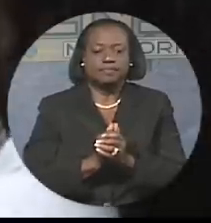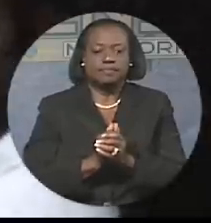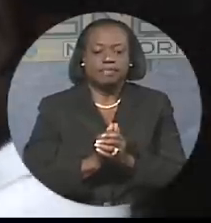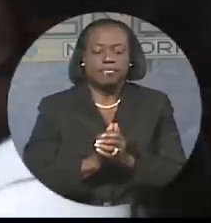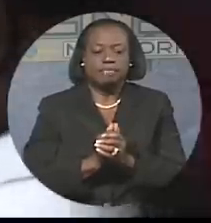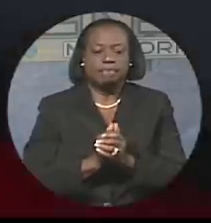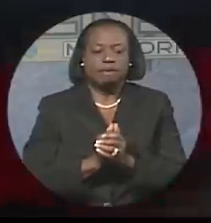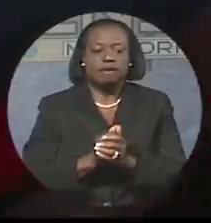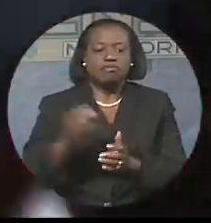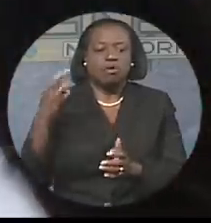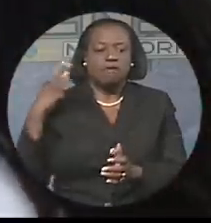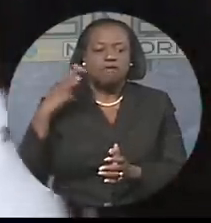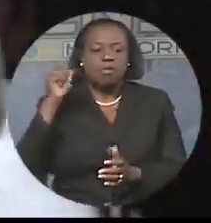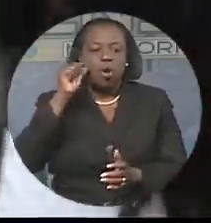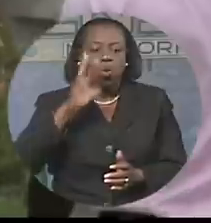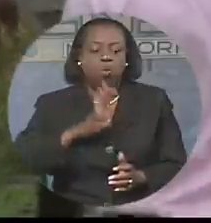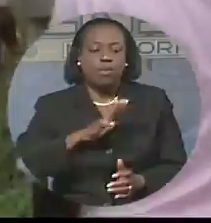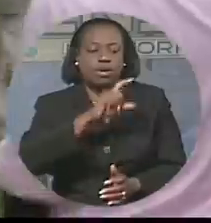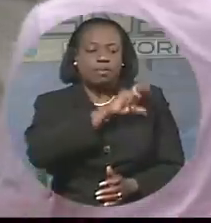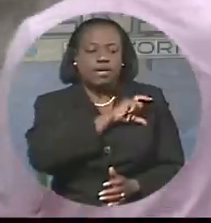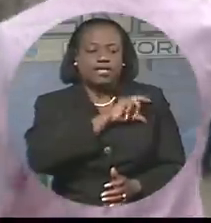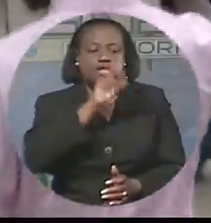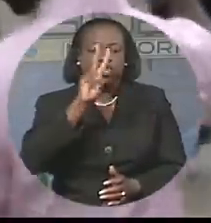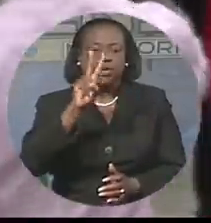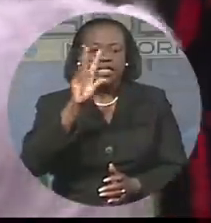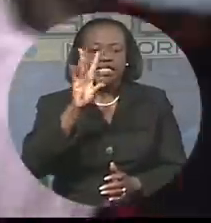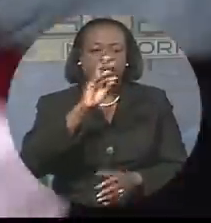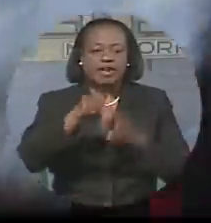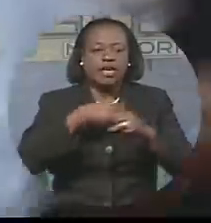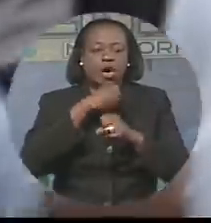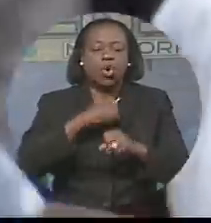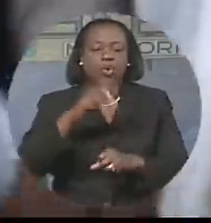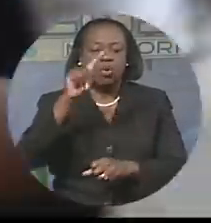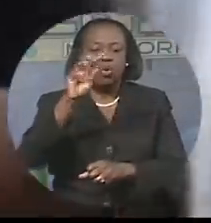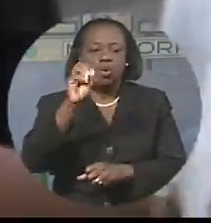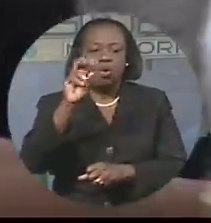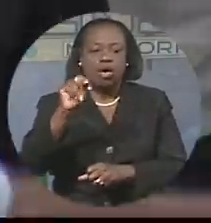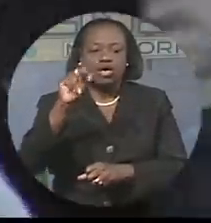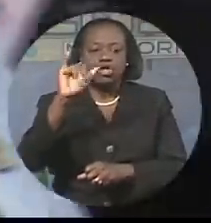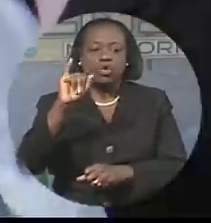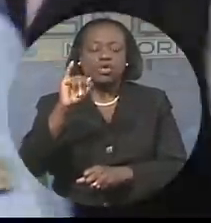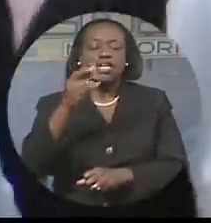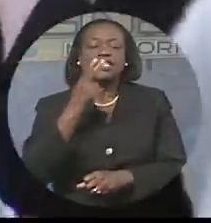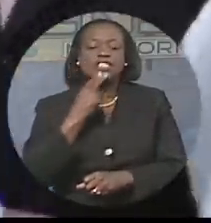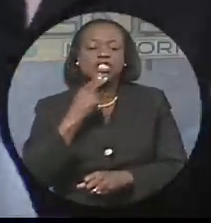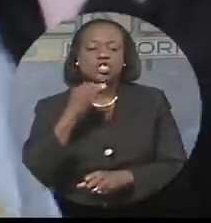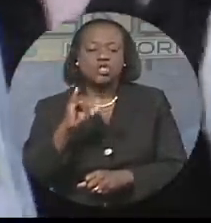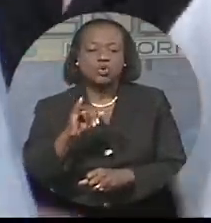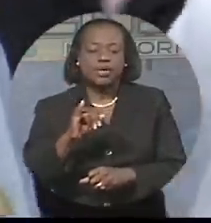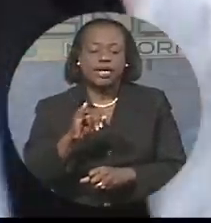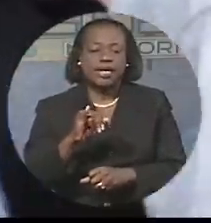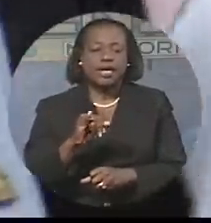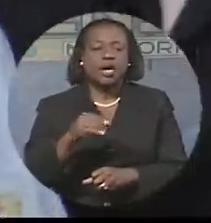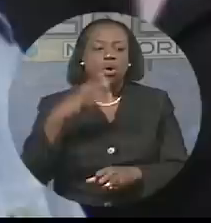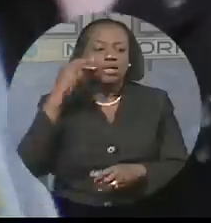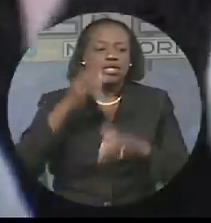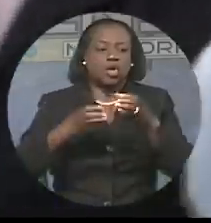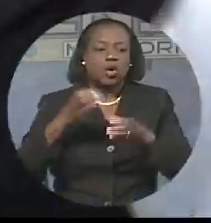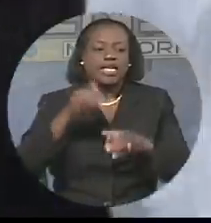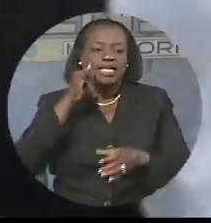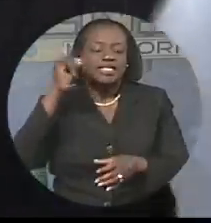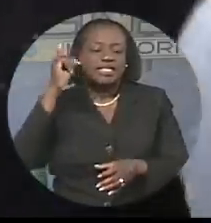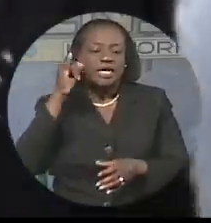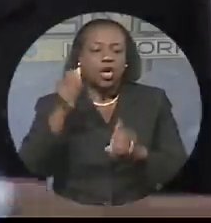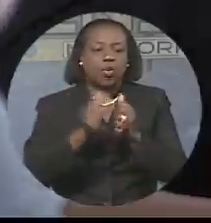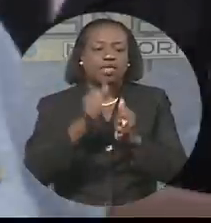Former female police constable, 27-year-old Tony Sweeting, was arraigned in the Nassau Street Magistrate Court Monday, along with her